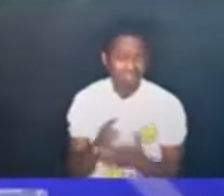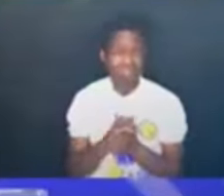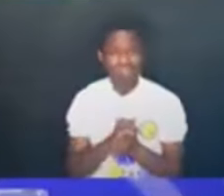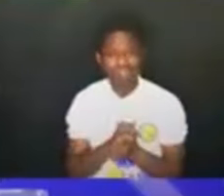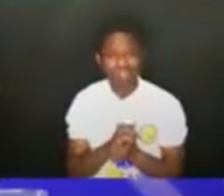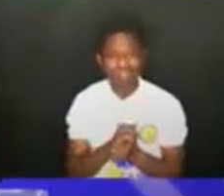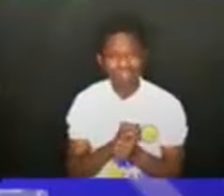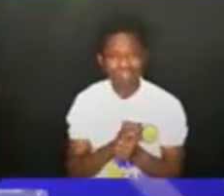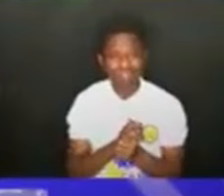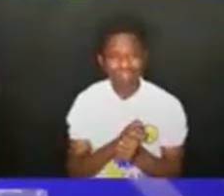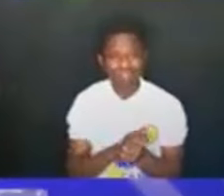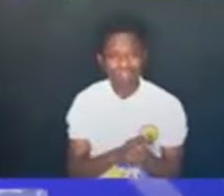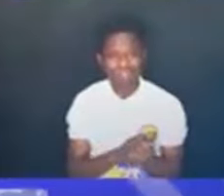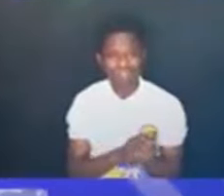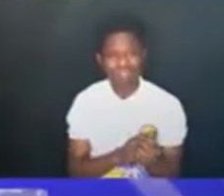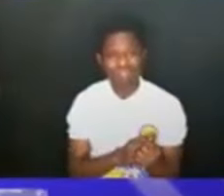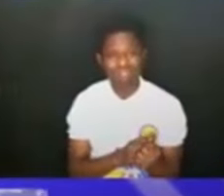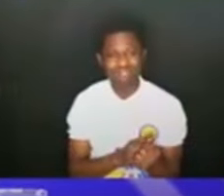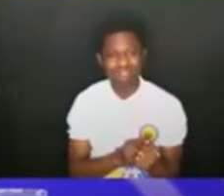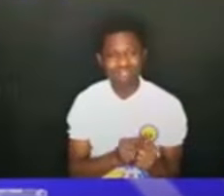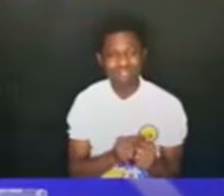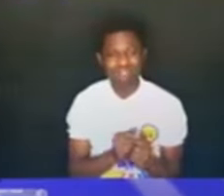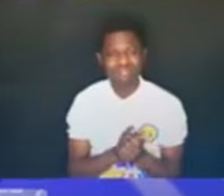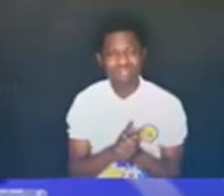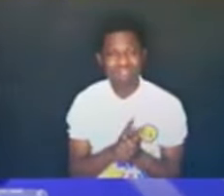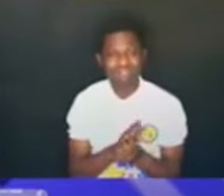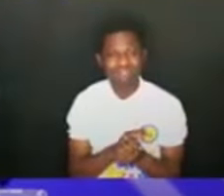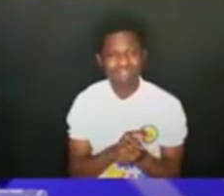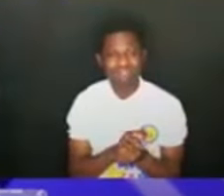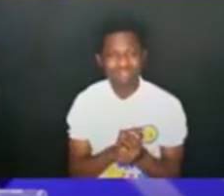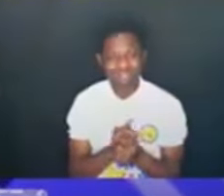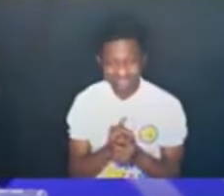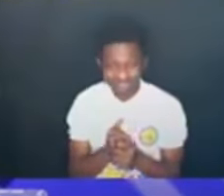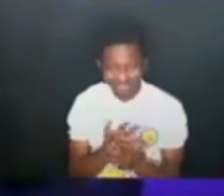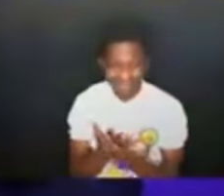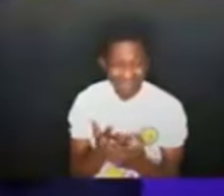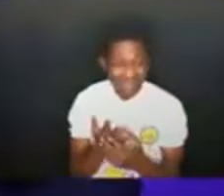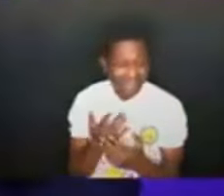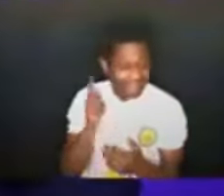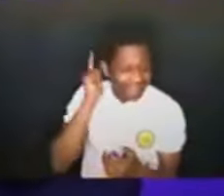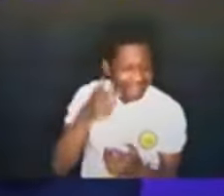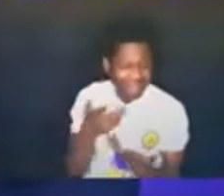No sooner had I married than I realized, hey, when you marry, you need cash.